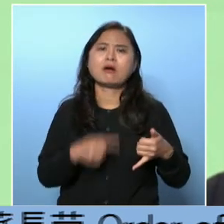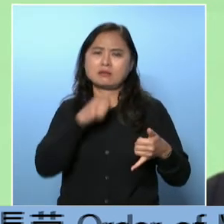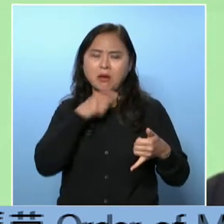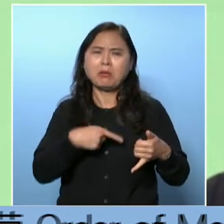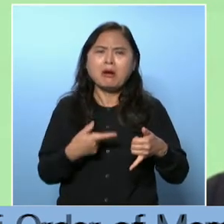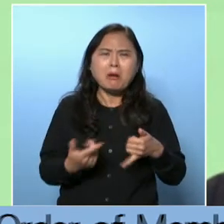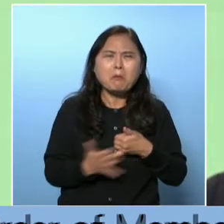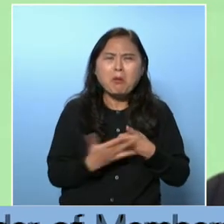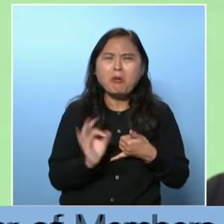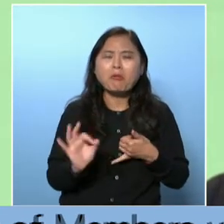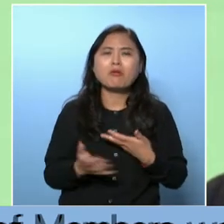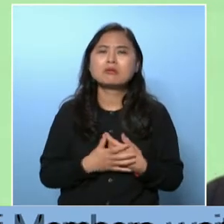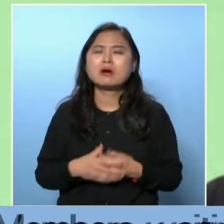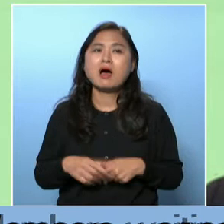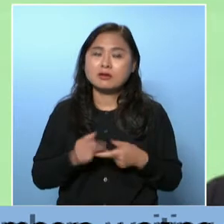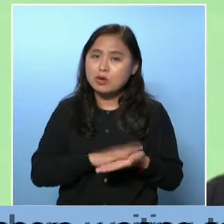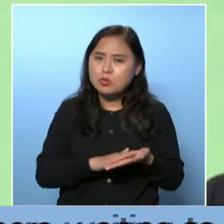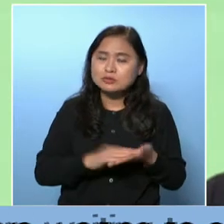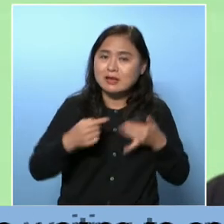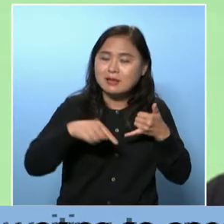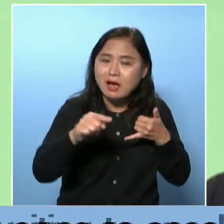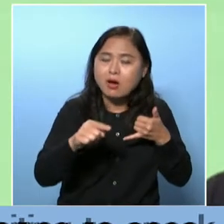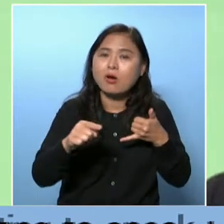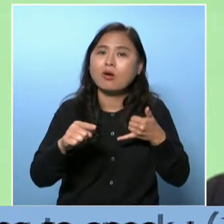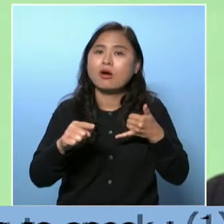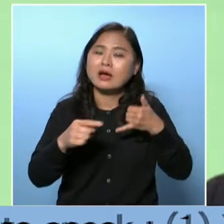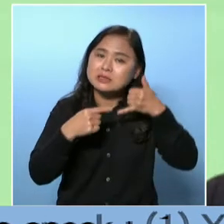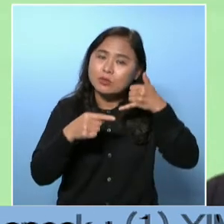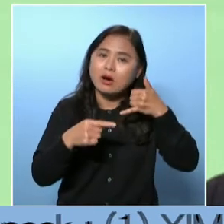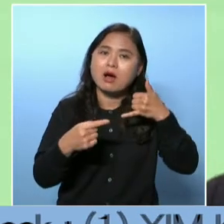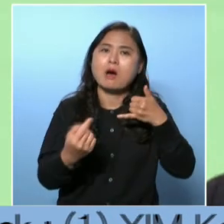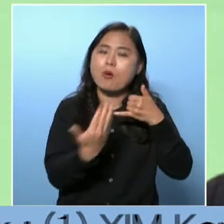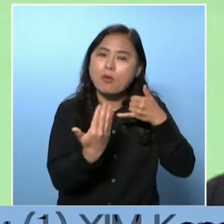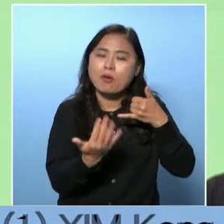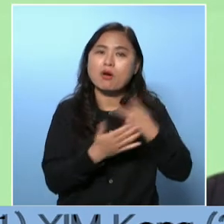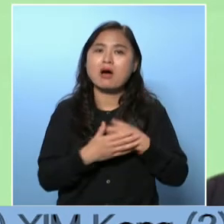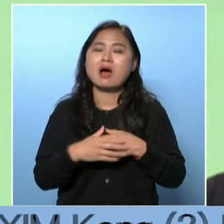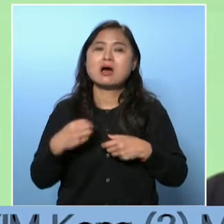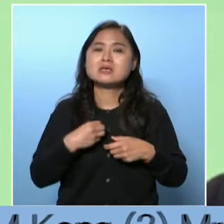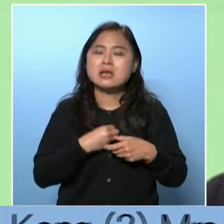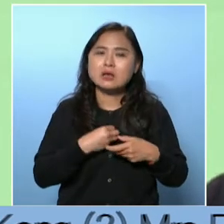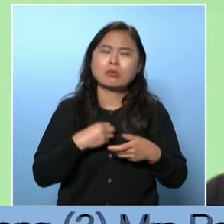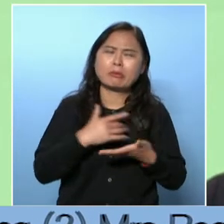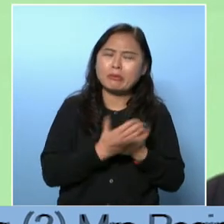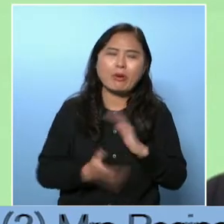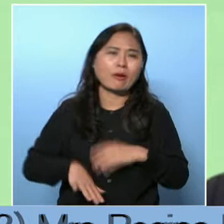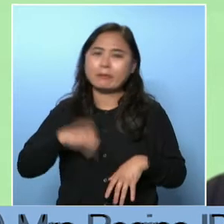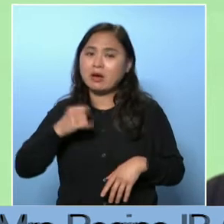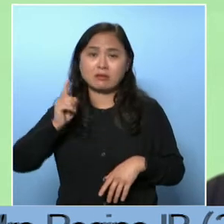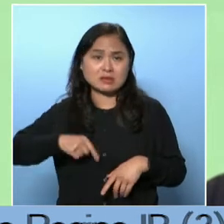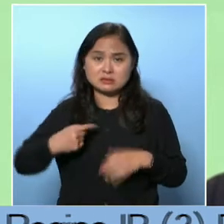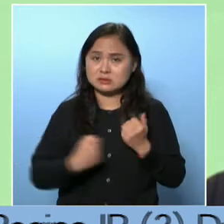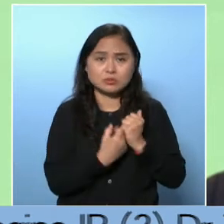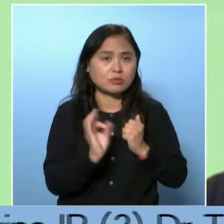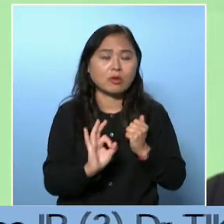necessary supporting services. I know some of the confirmed cases, and I've heard some very